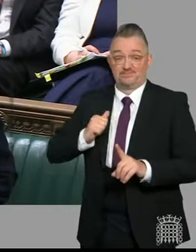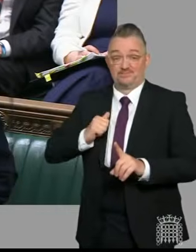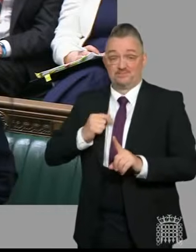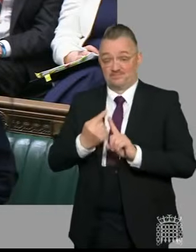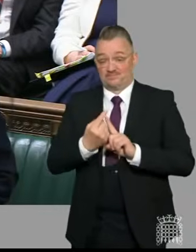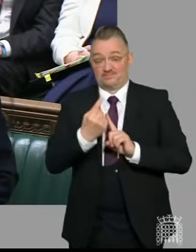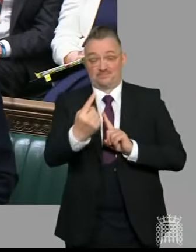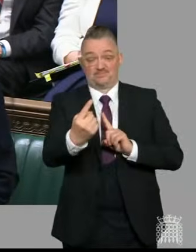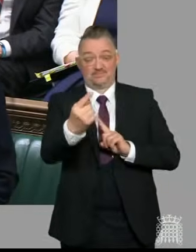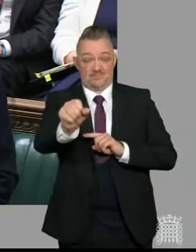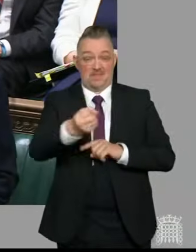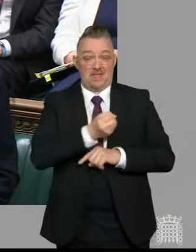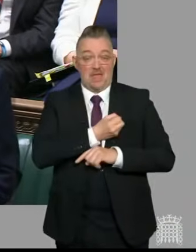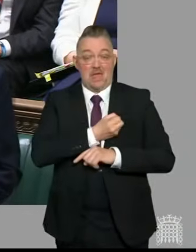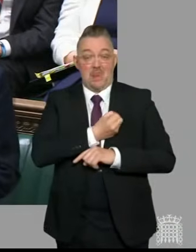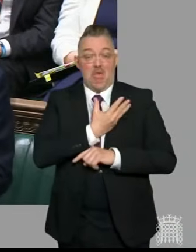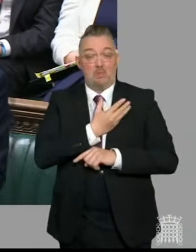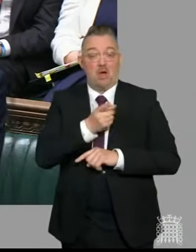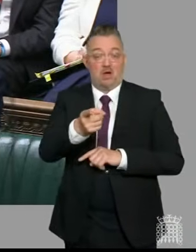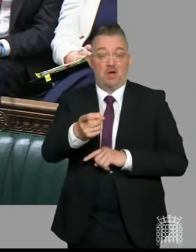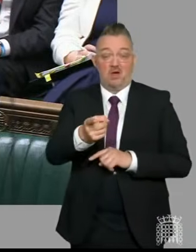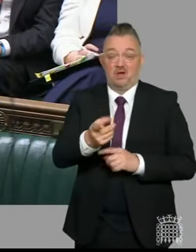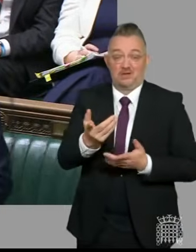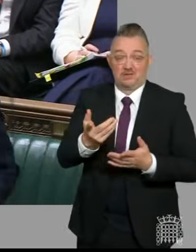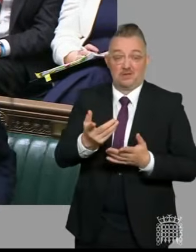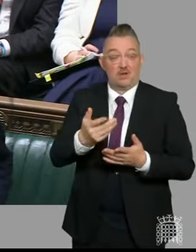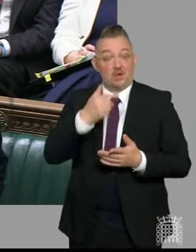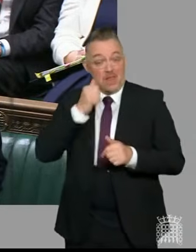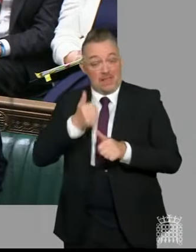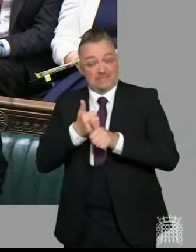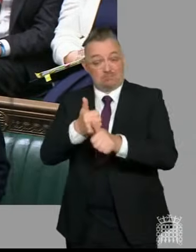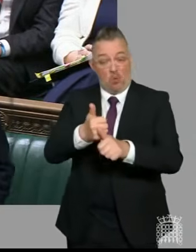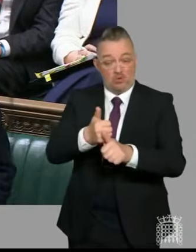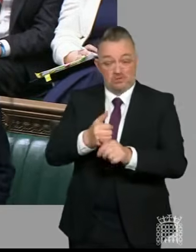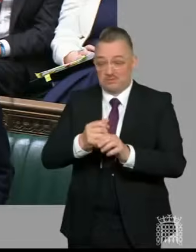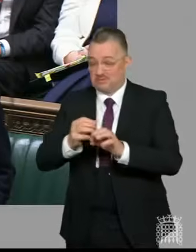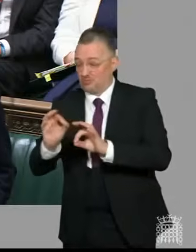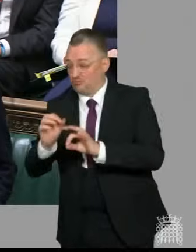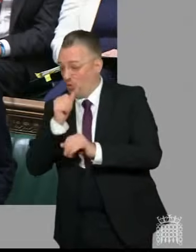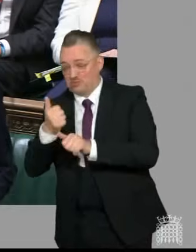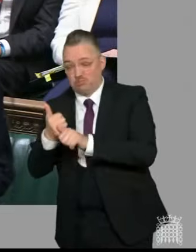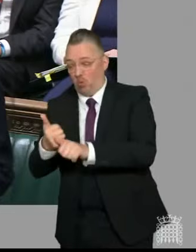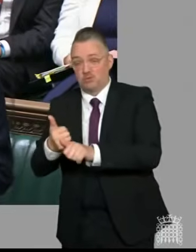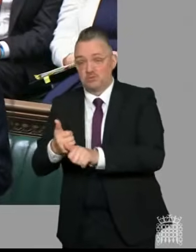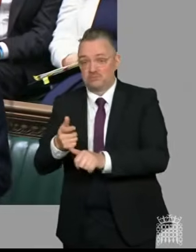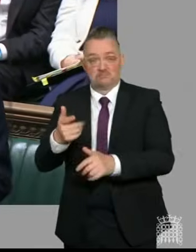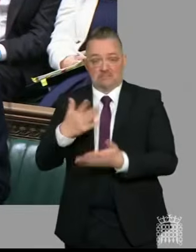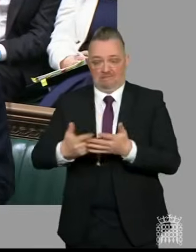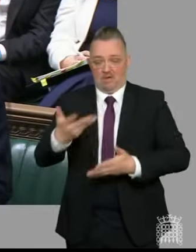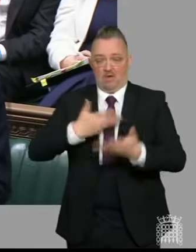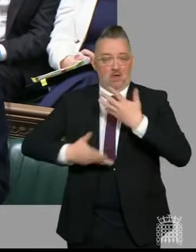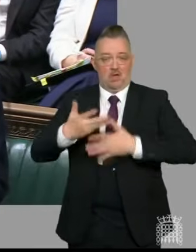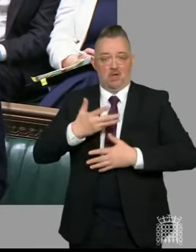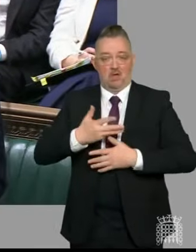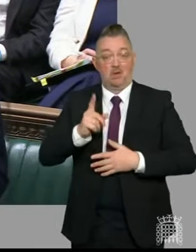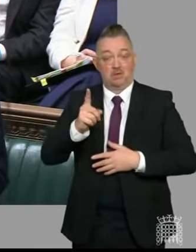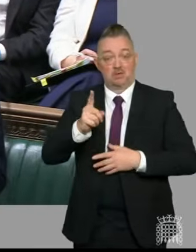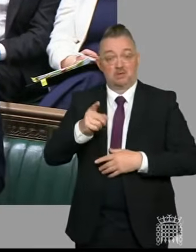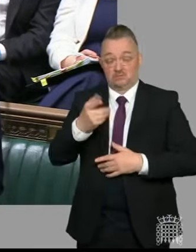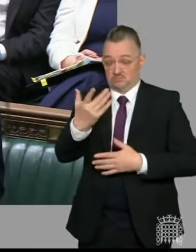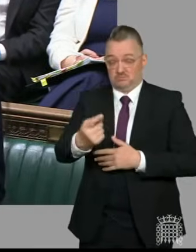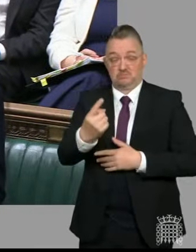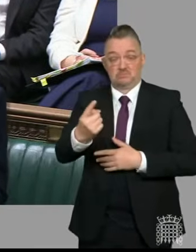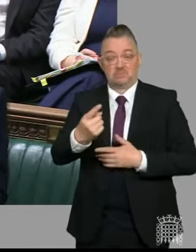whether they back it or not, because this comes from the Right Honourable Lady who voted to scrap Trident